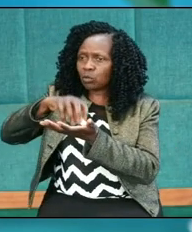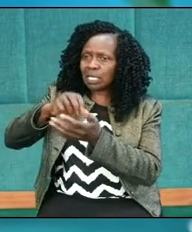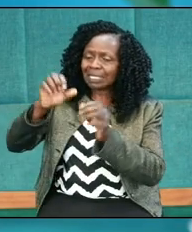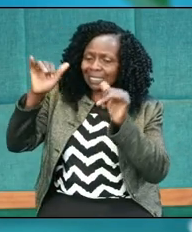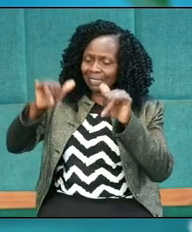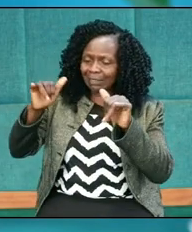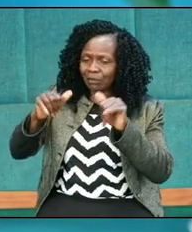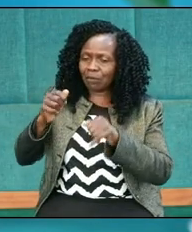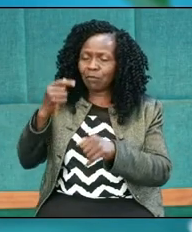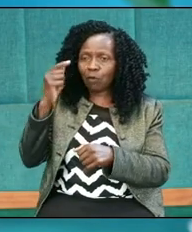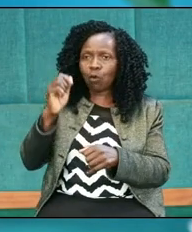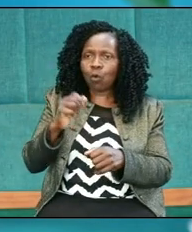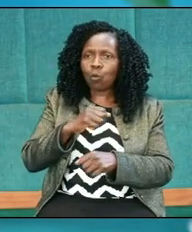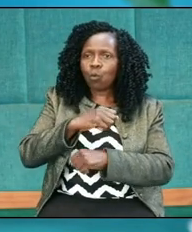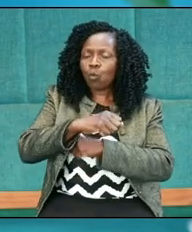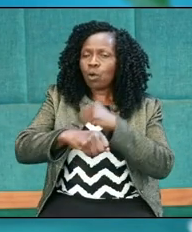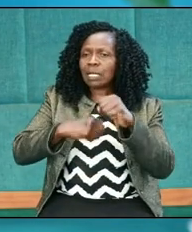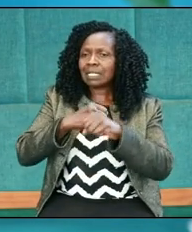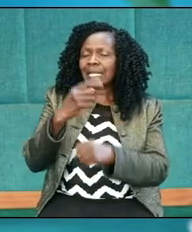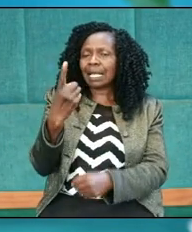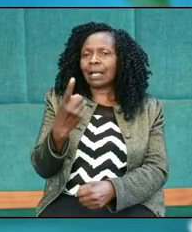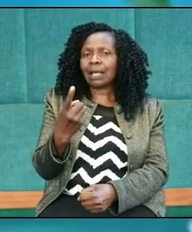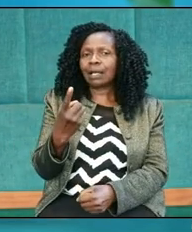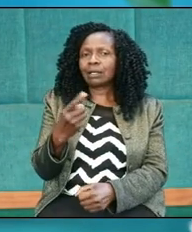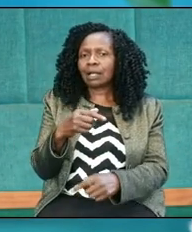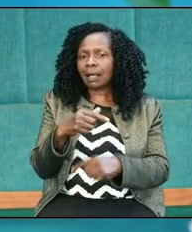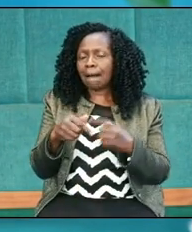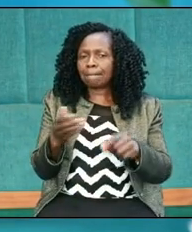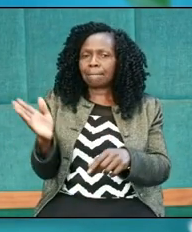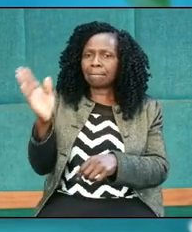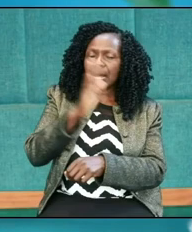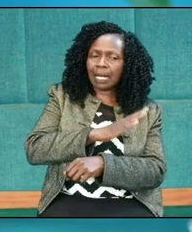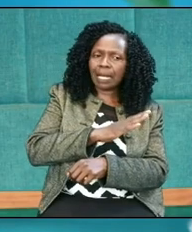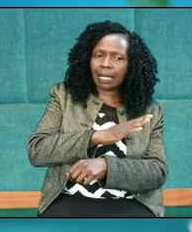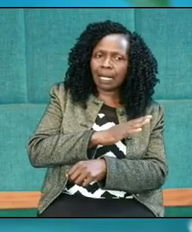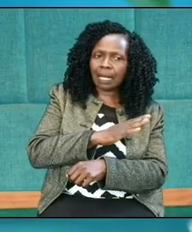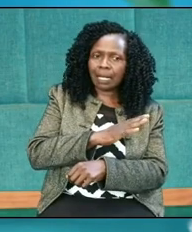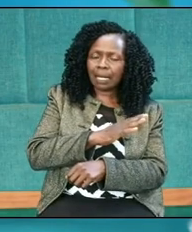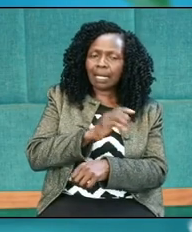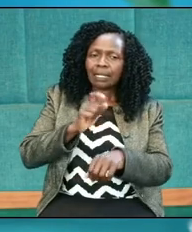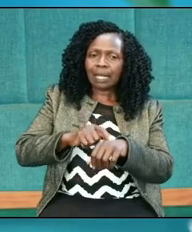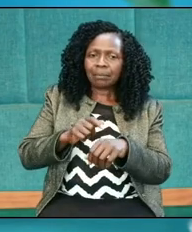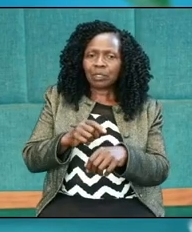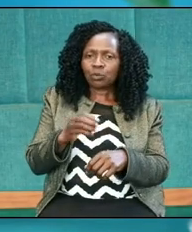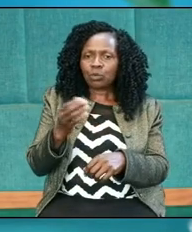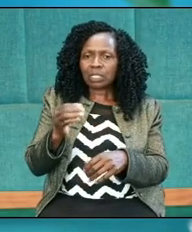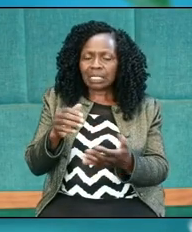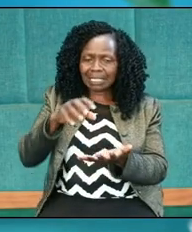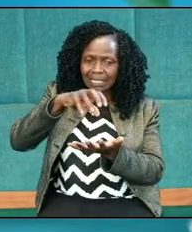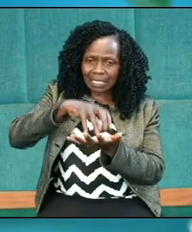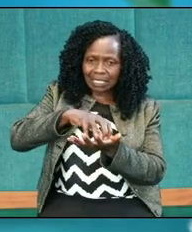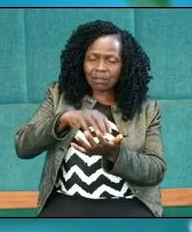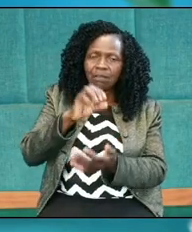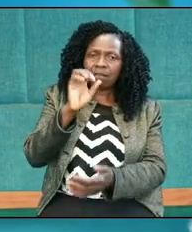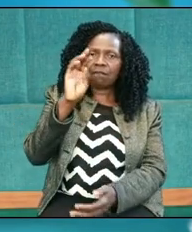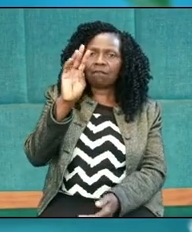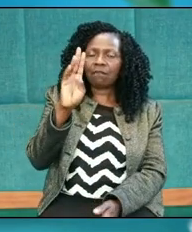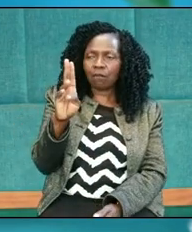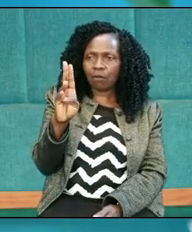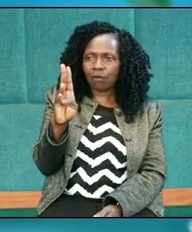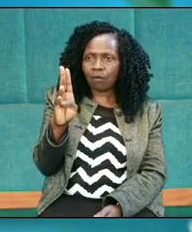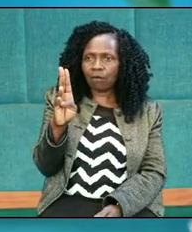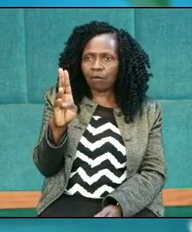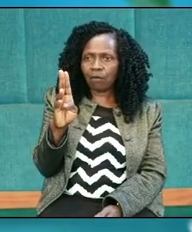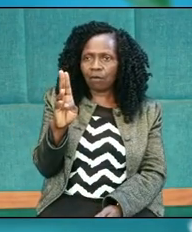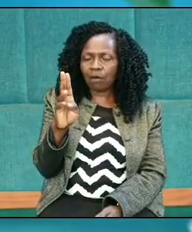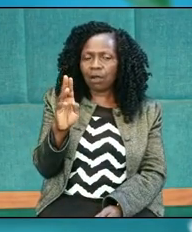stayed there for 1 year, only to come back when she was in stage four. Actually, the knee was in stage two. Are